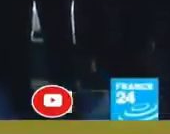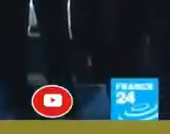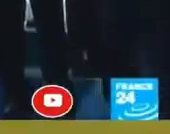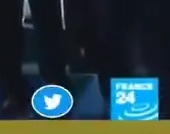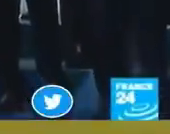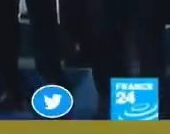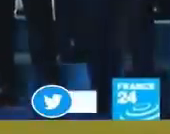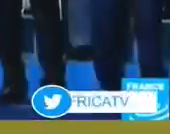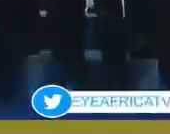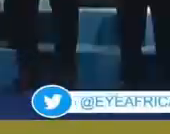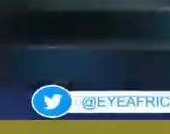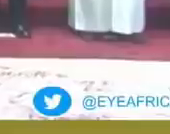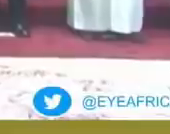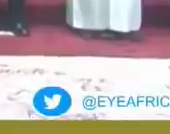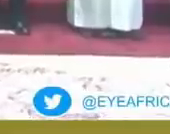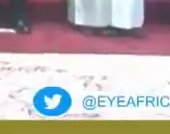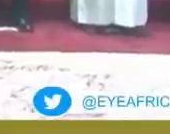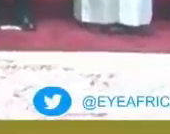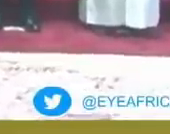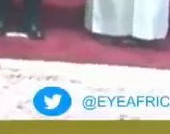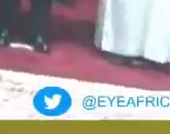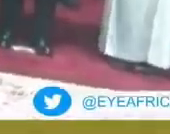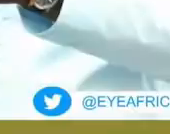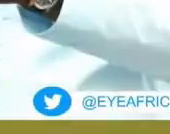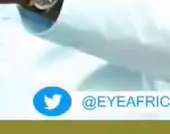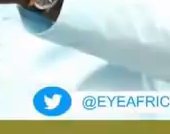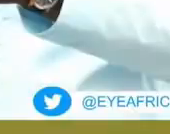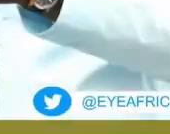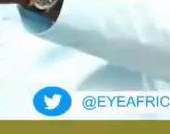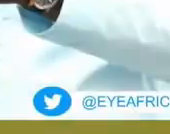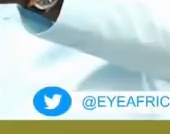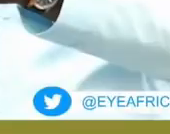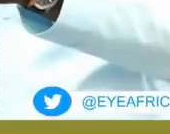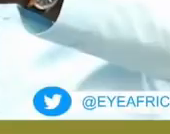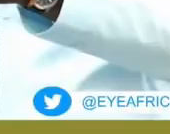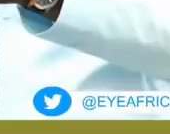leaders in 2022 to successfully host the OIC summit and put the Gambia on